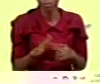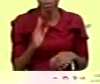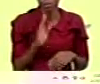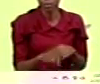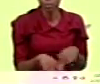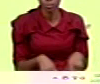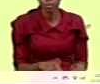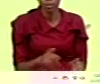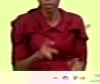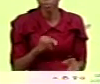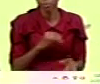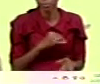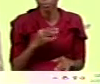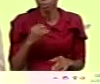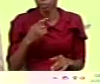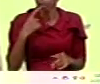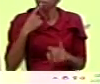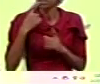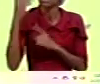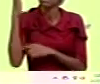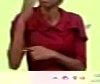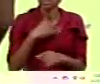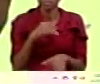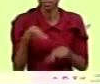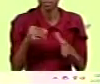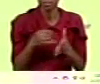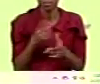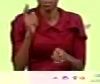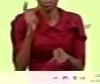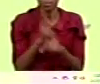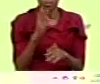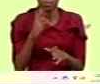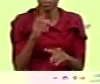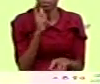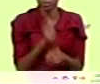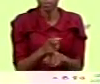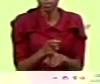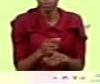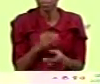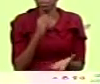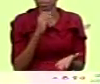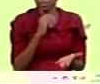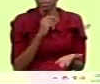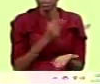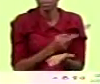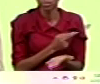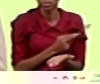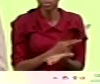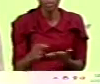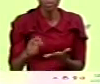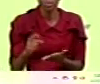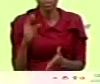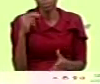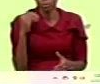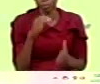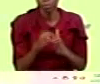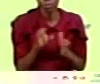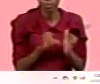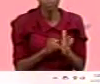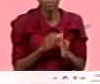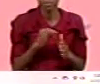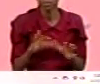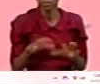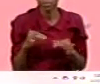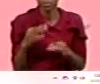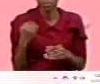much, quicken me, O Lord, according to thy word. Accept, I beseech thee, the free reluctance of my mouth, O Lord, and teach me thy judgments.